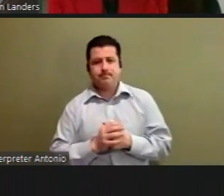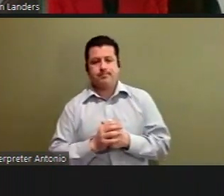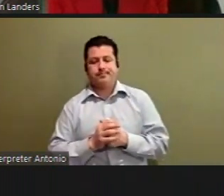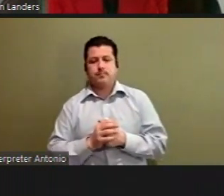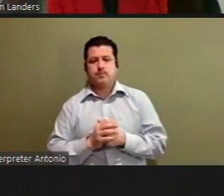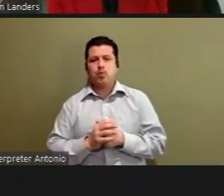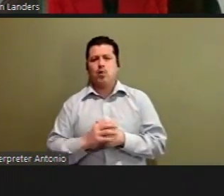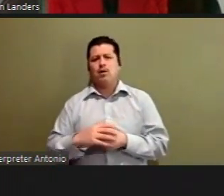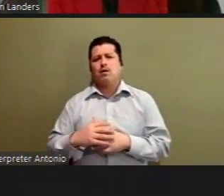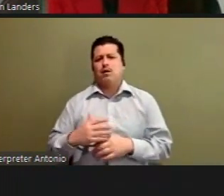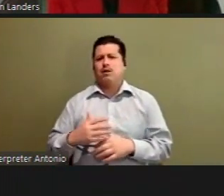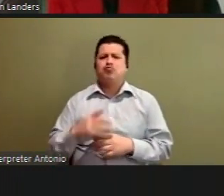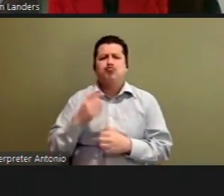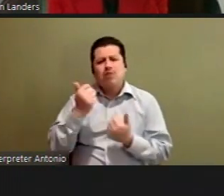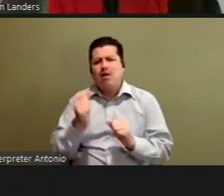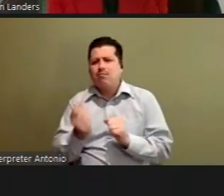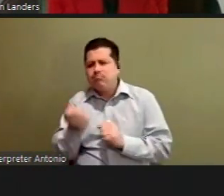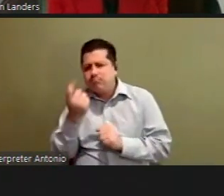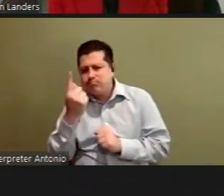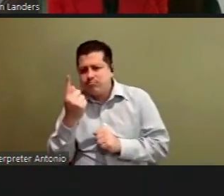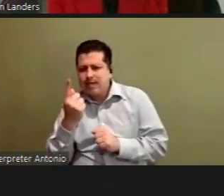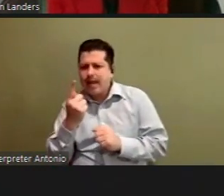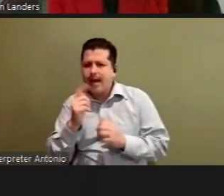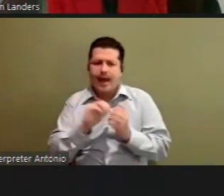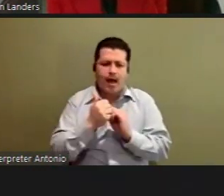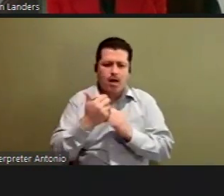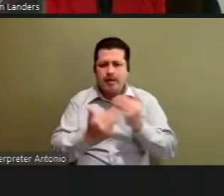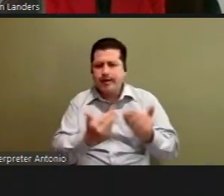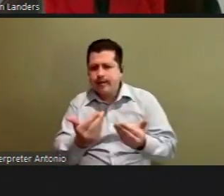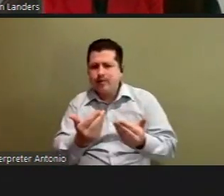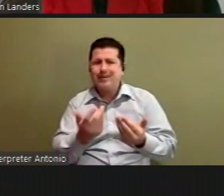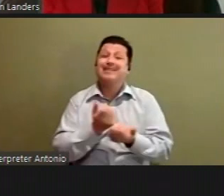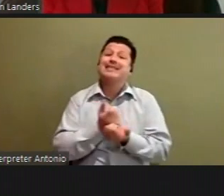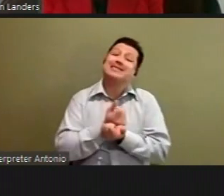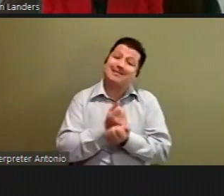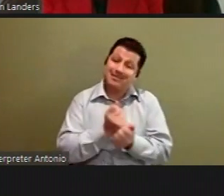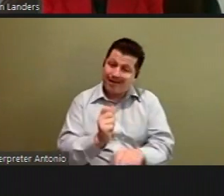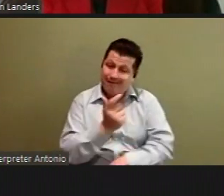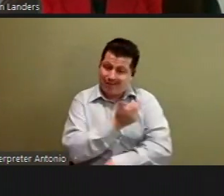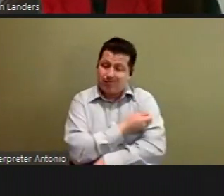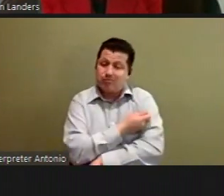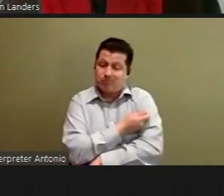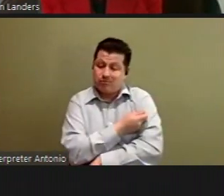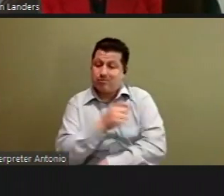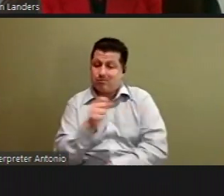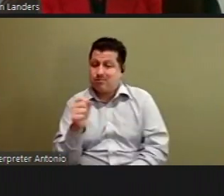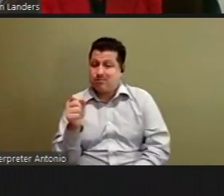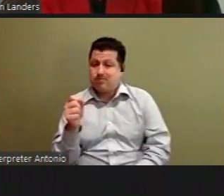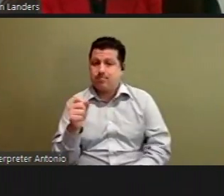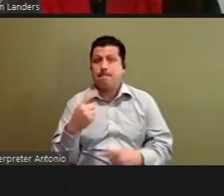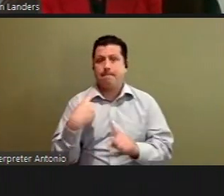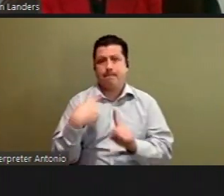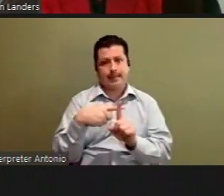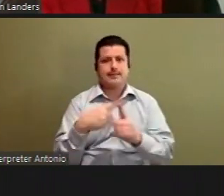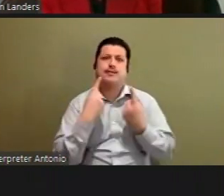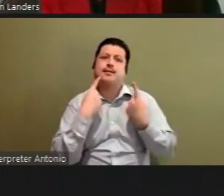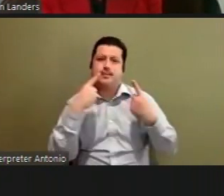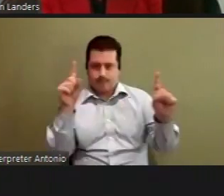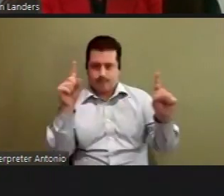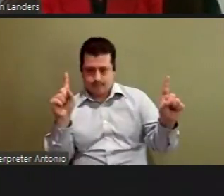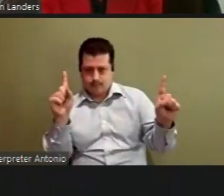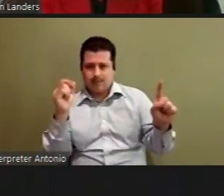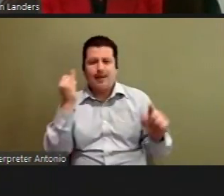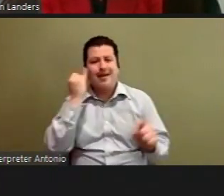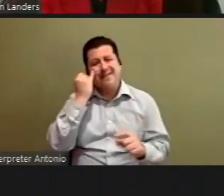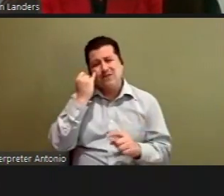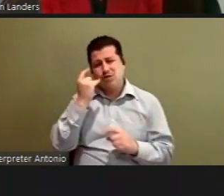and understanding how it works, it's a safe vaccine and it's effective. So if you have any questions,